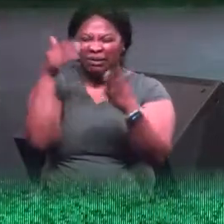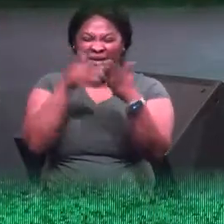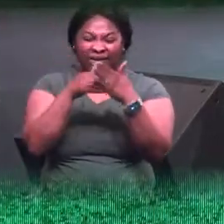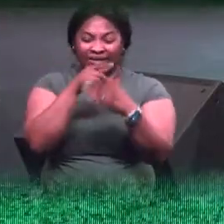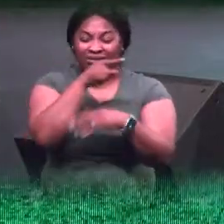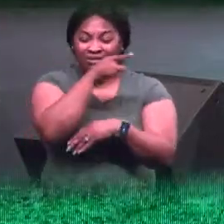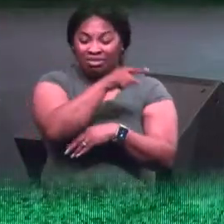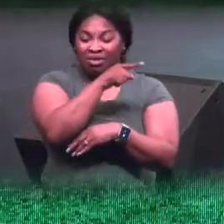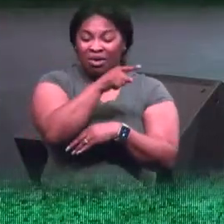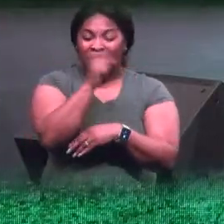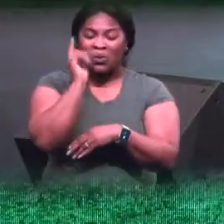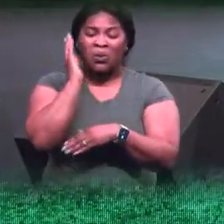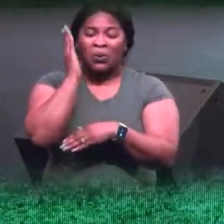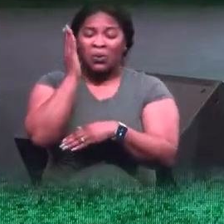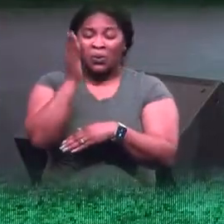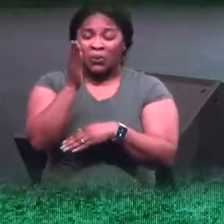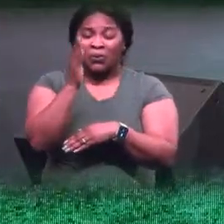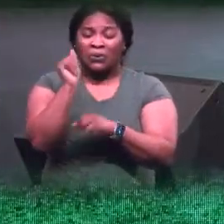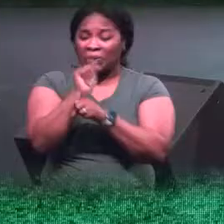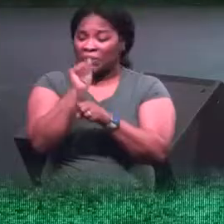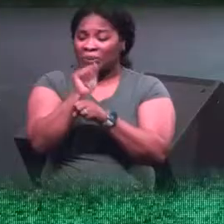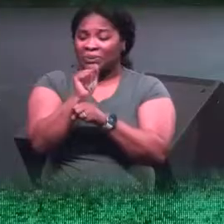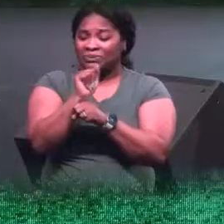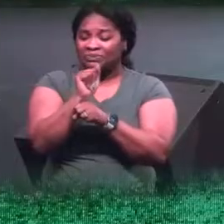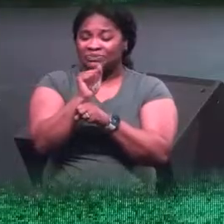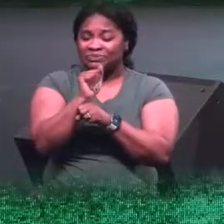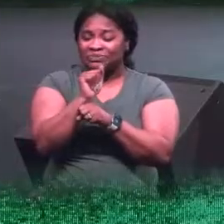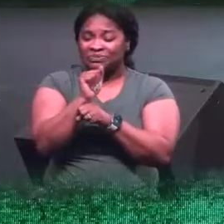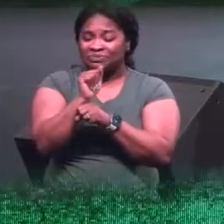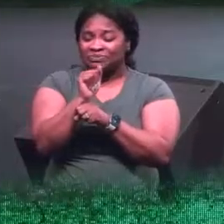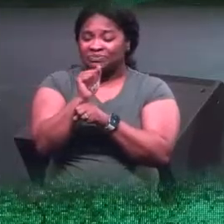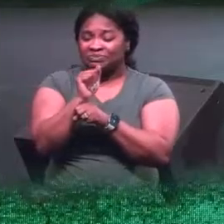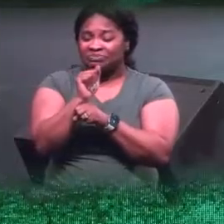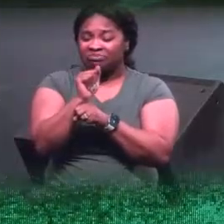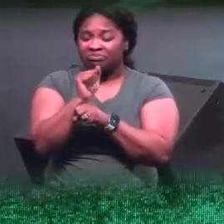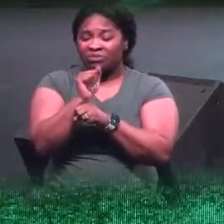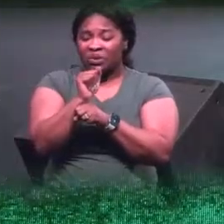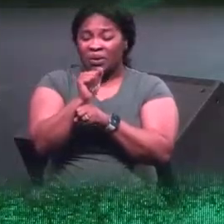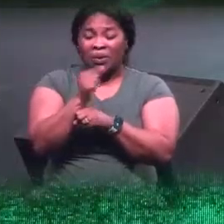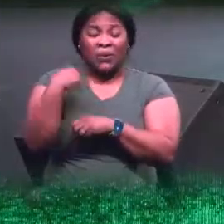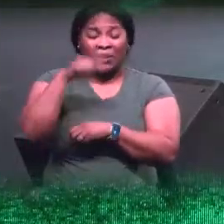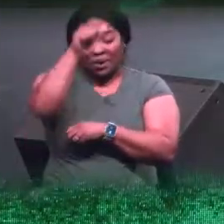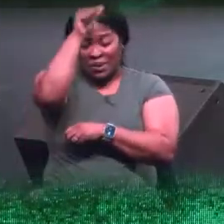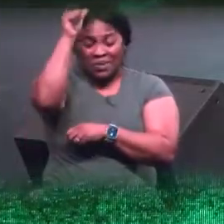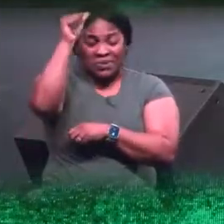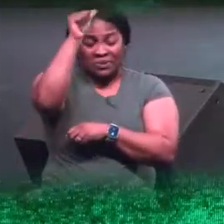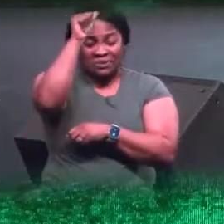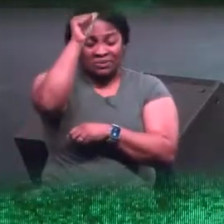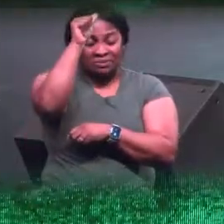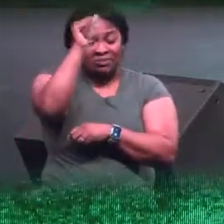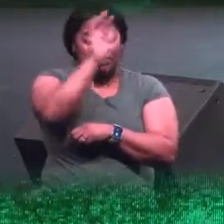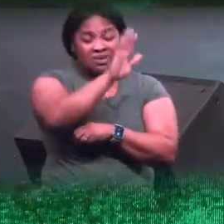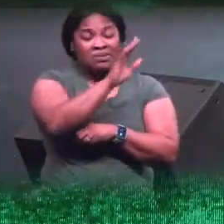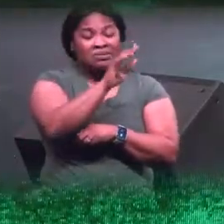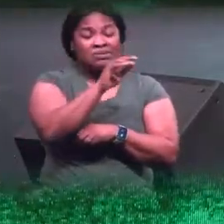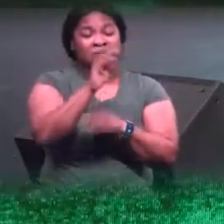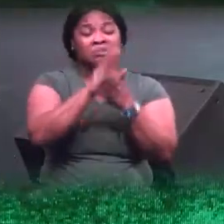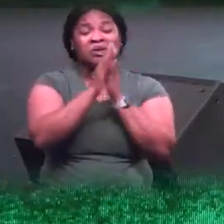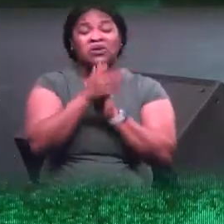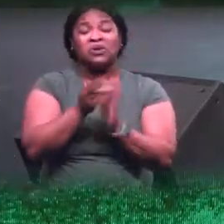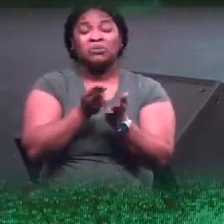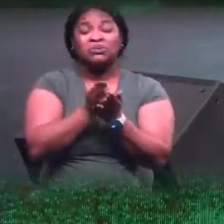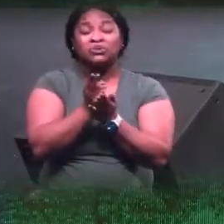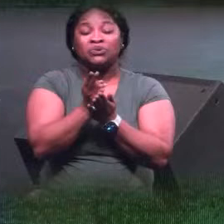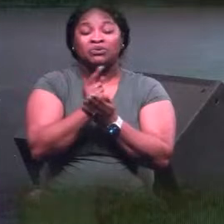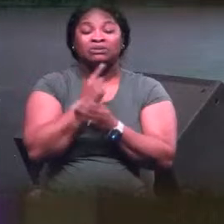them shall be able to prosper. We anoint them, God, to be truth tellers. We anoint